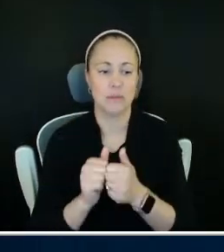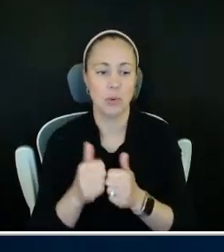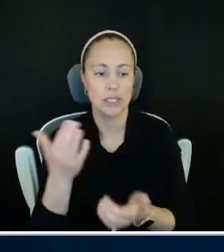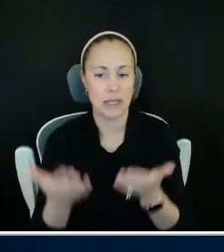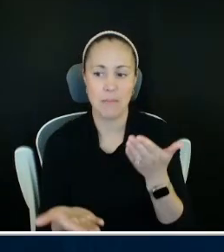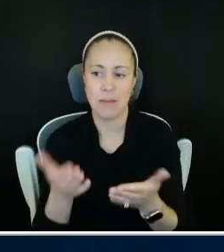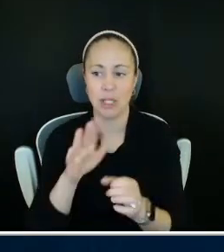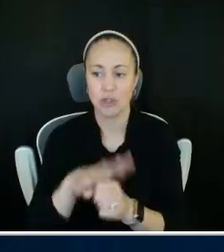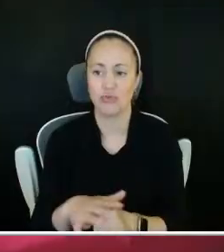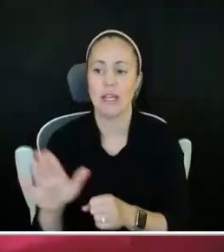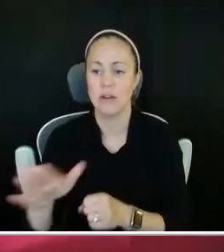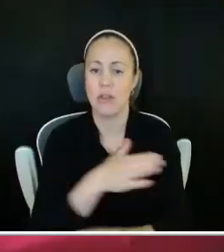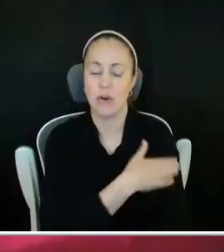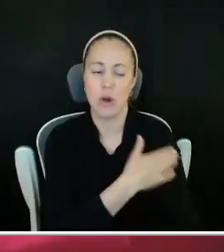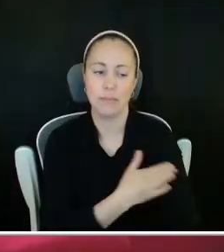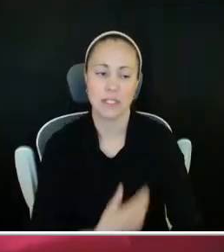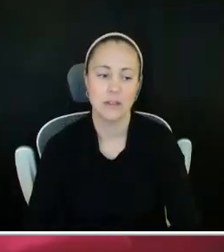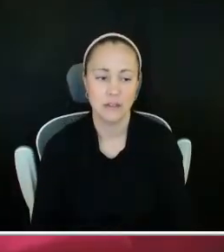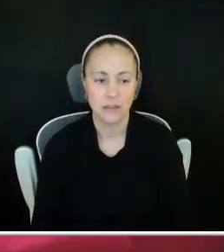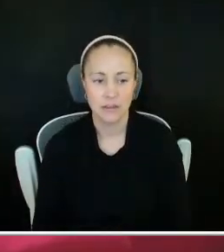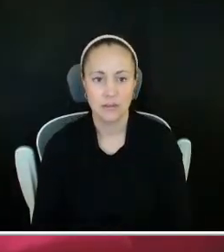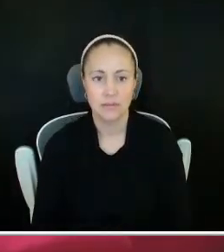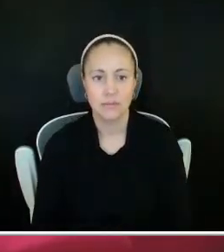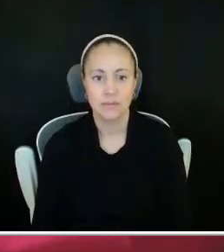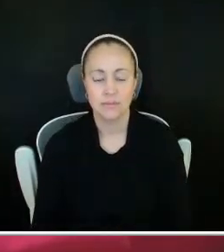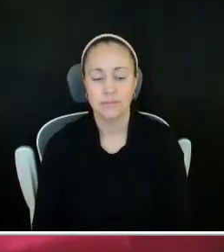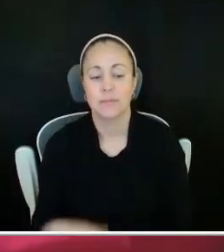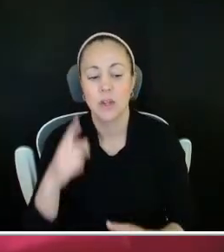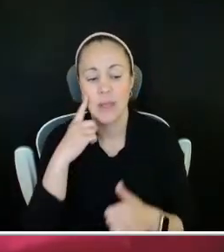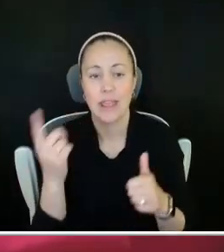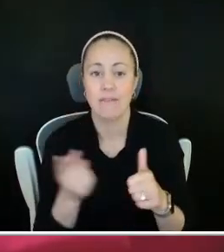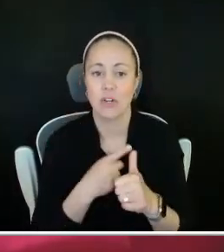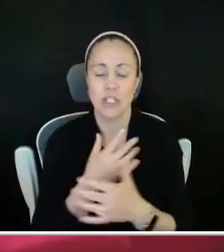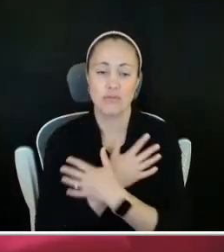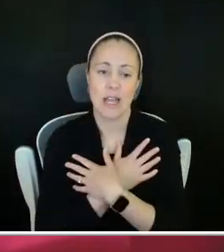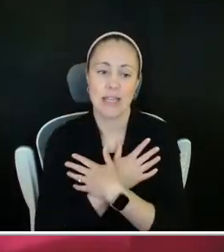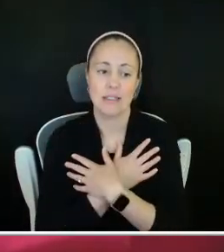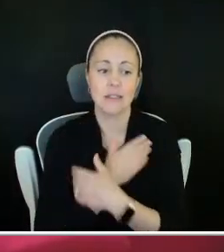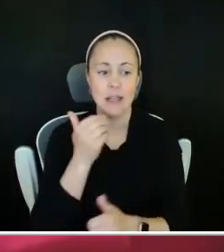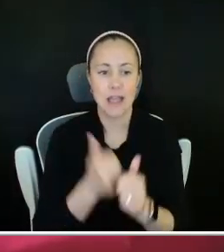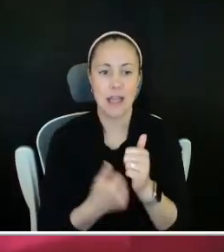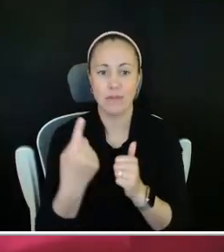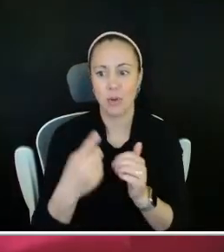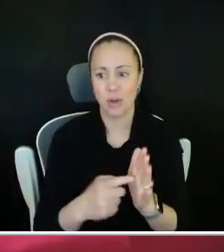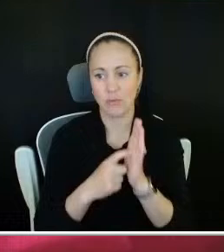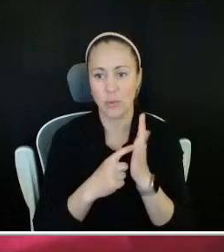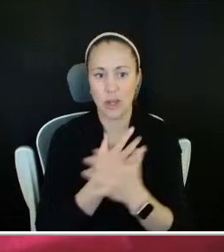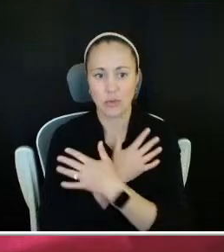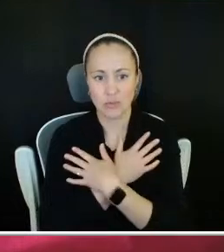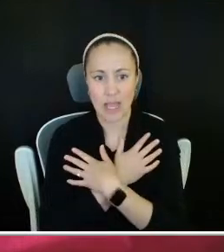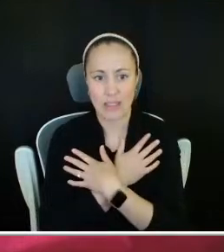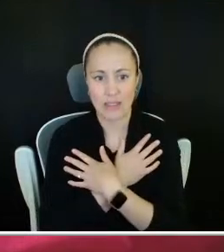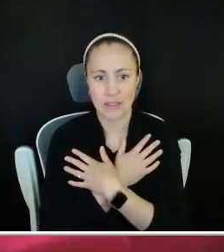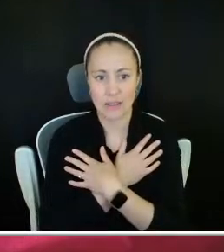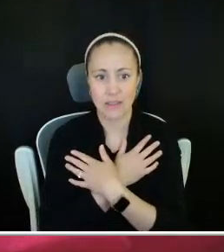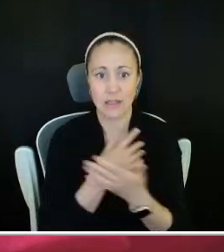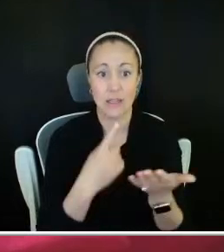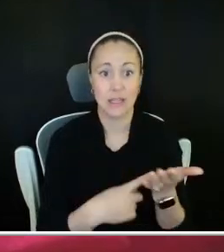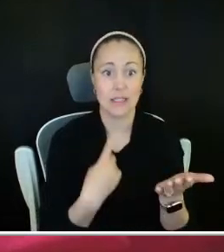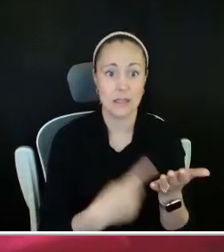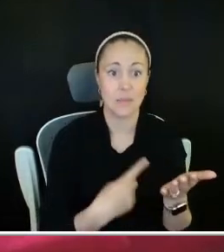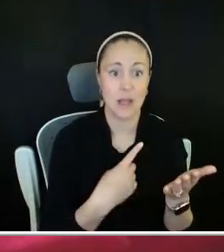arms? Well, I think number one is rest. Everyone has to have rest. Sometimes more is not better, smarter is